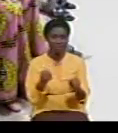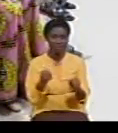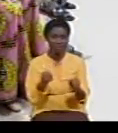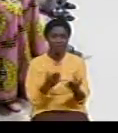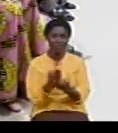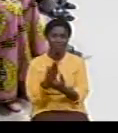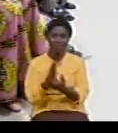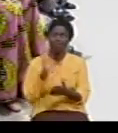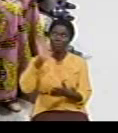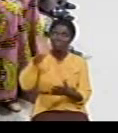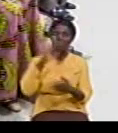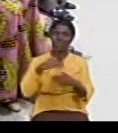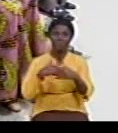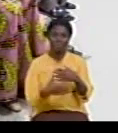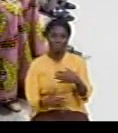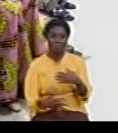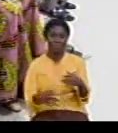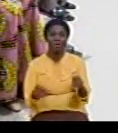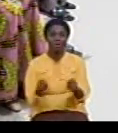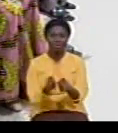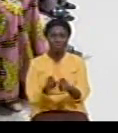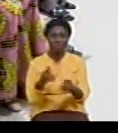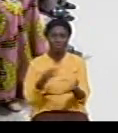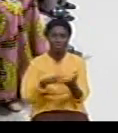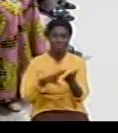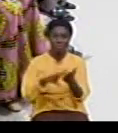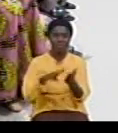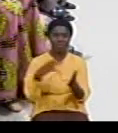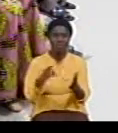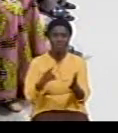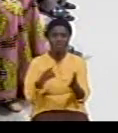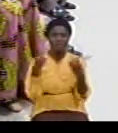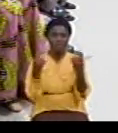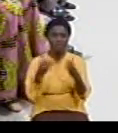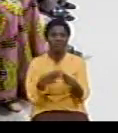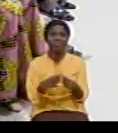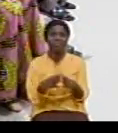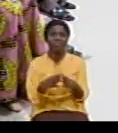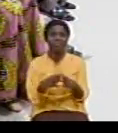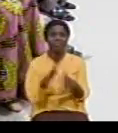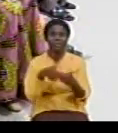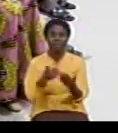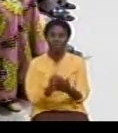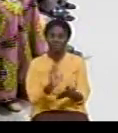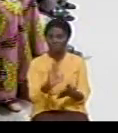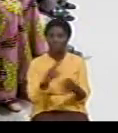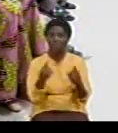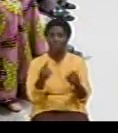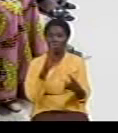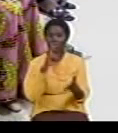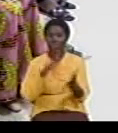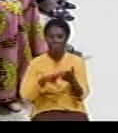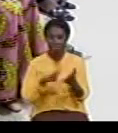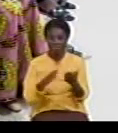through his blood, even the forgiveness of sins. All your sins are